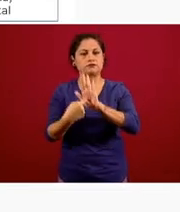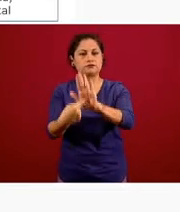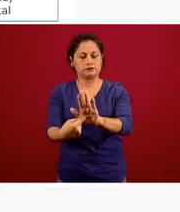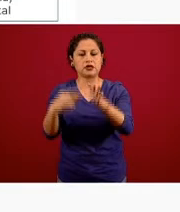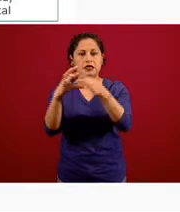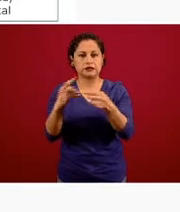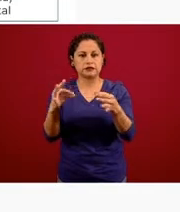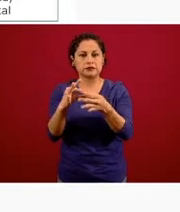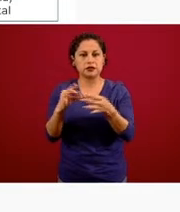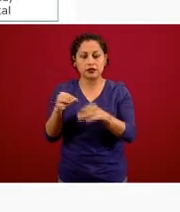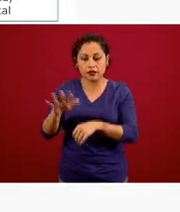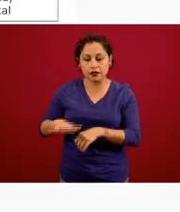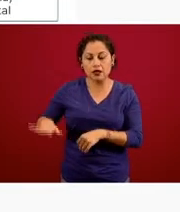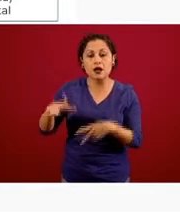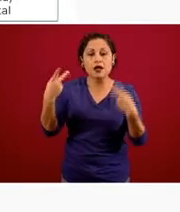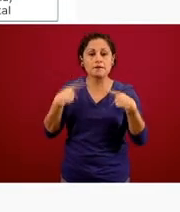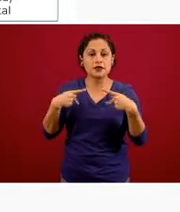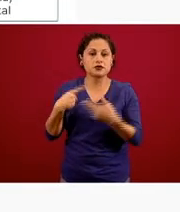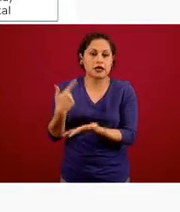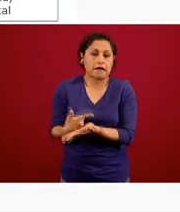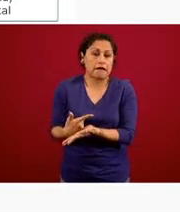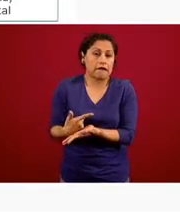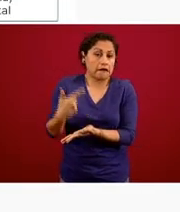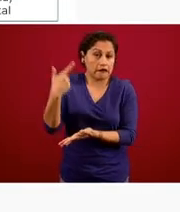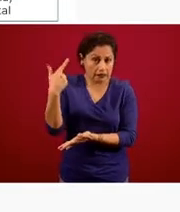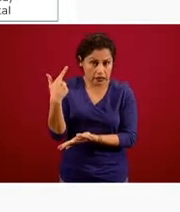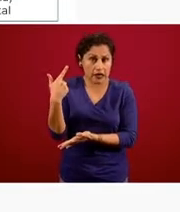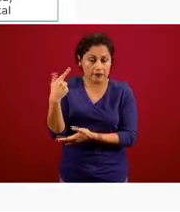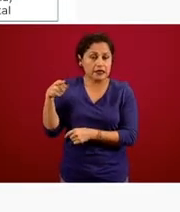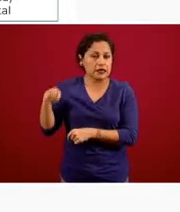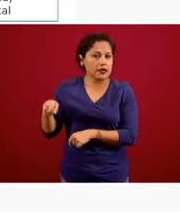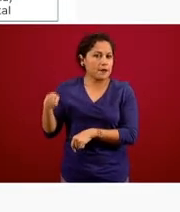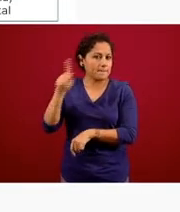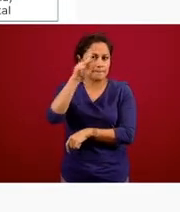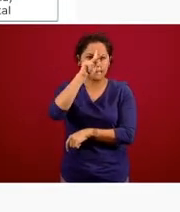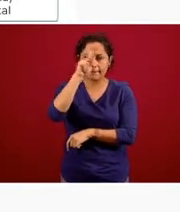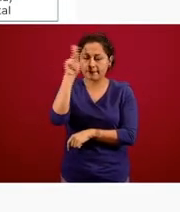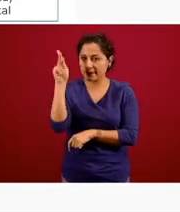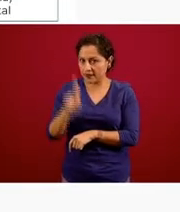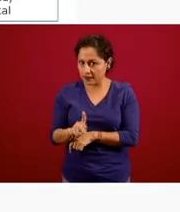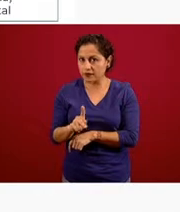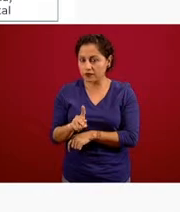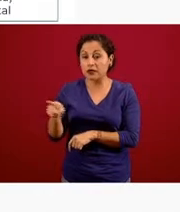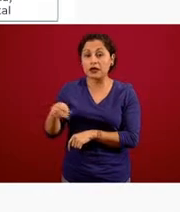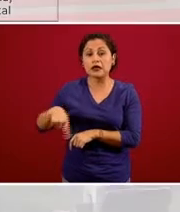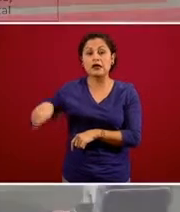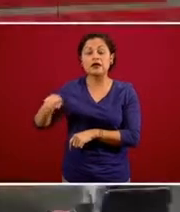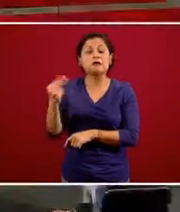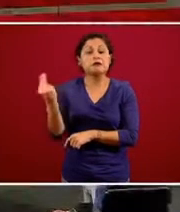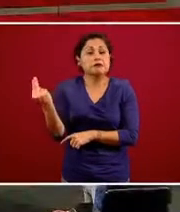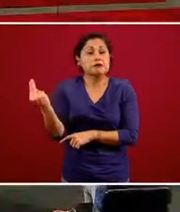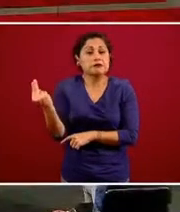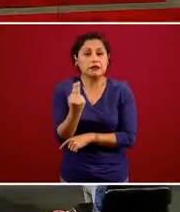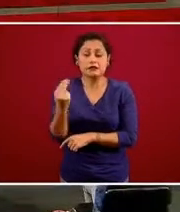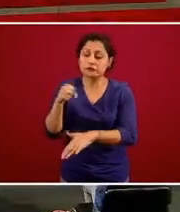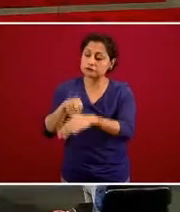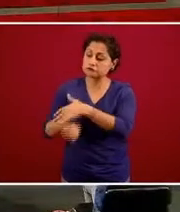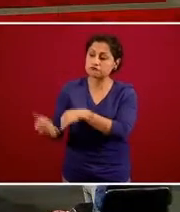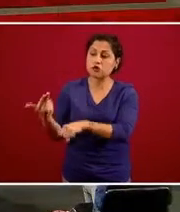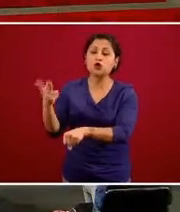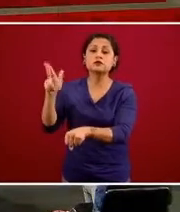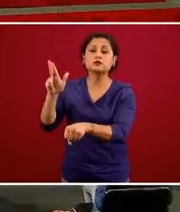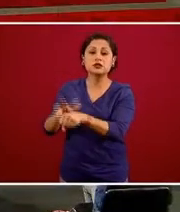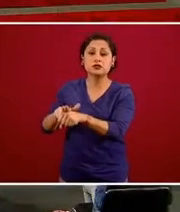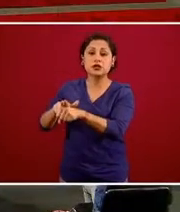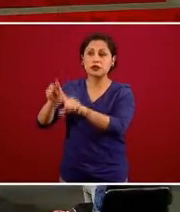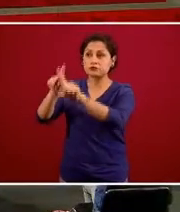But the other part is the patients in critical state. These patients are the patients in the most severe condition.